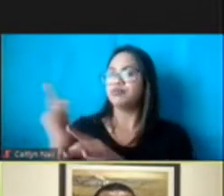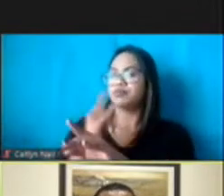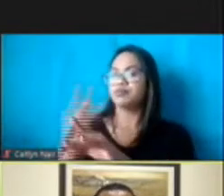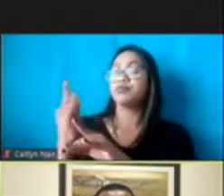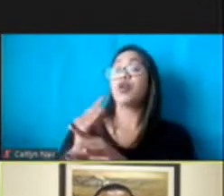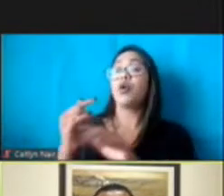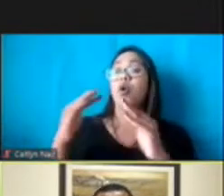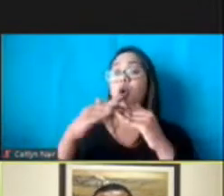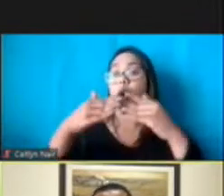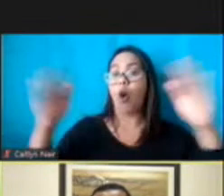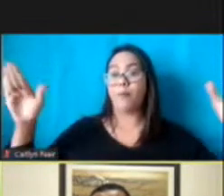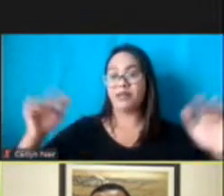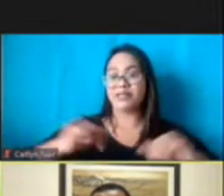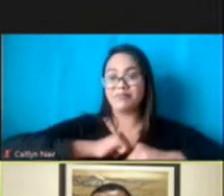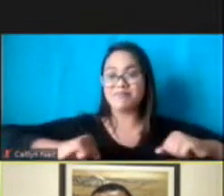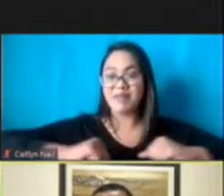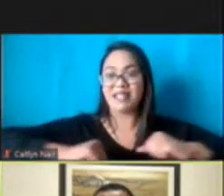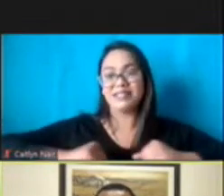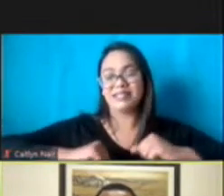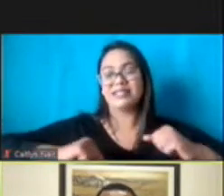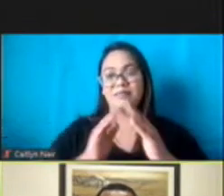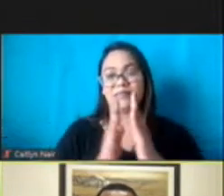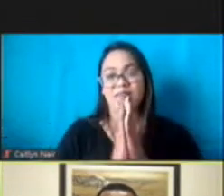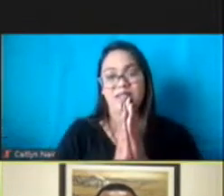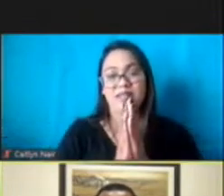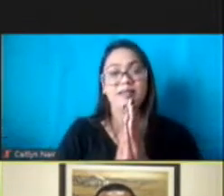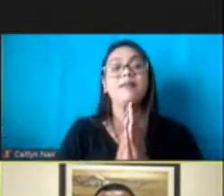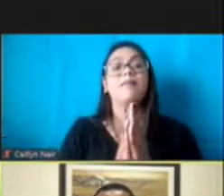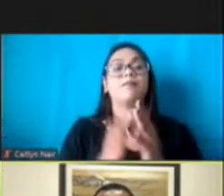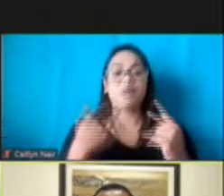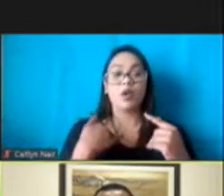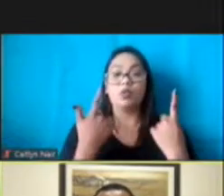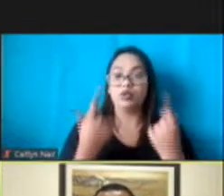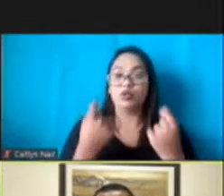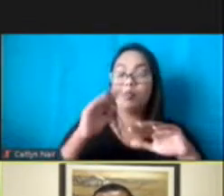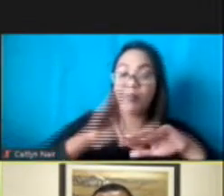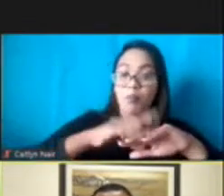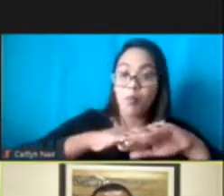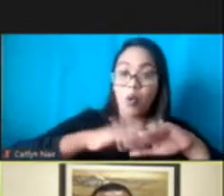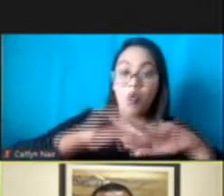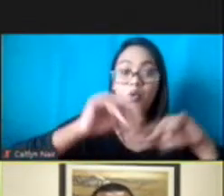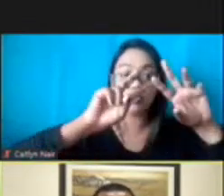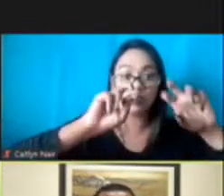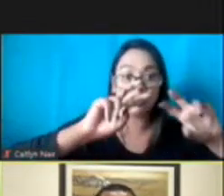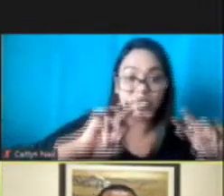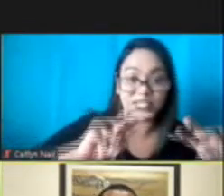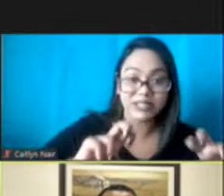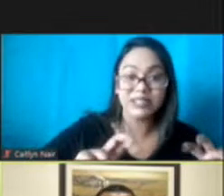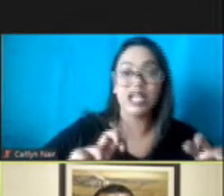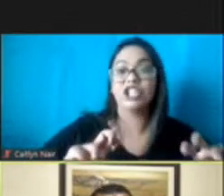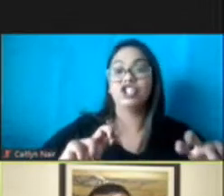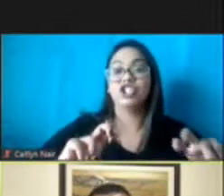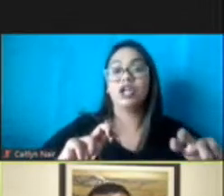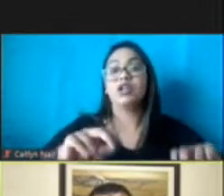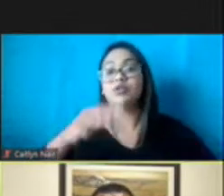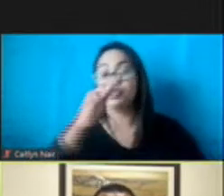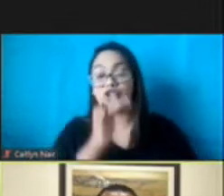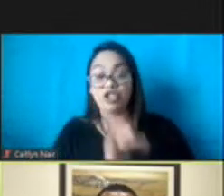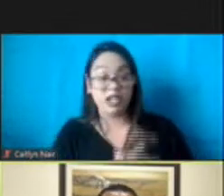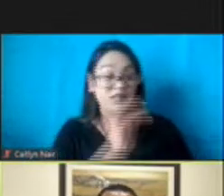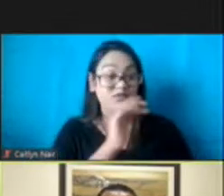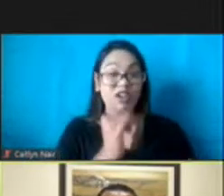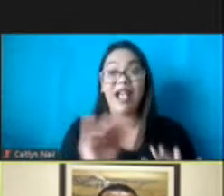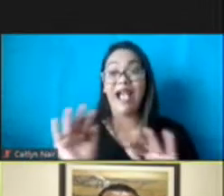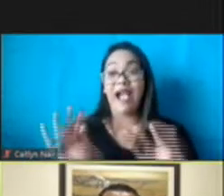death. We have to await the robust research, as the NICD colleagues have said, to avoid premature conclusions. We have sufficient capacity.